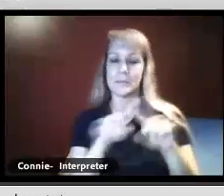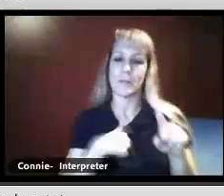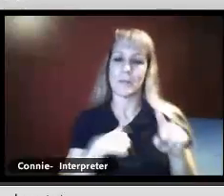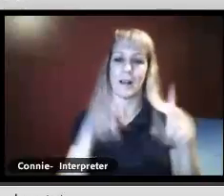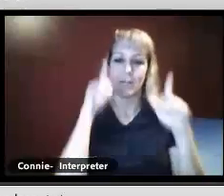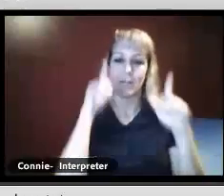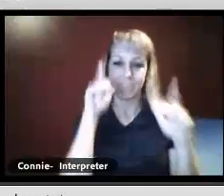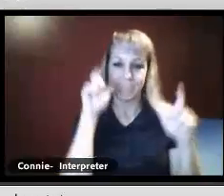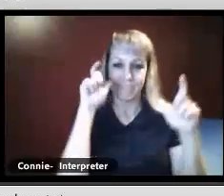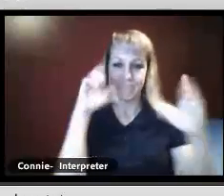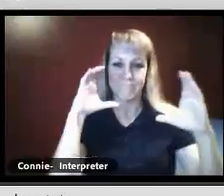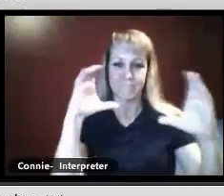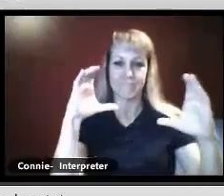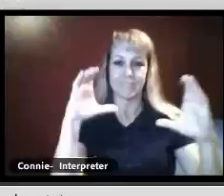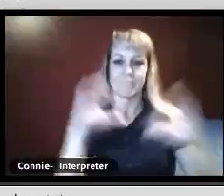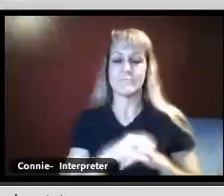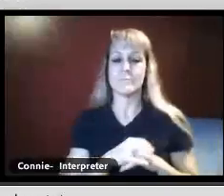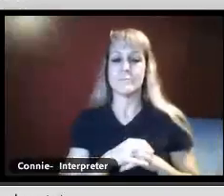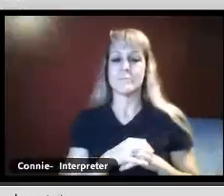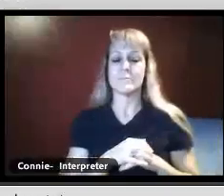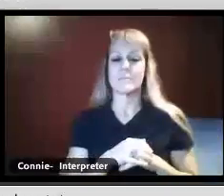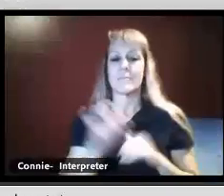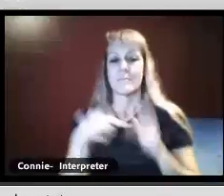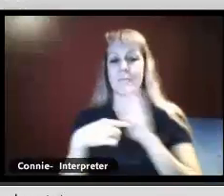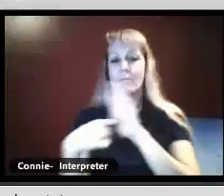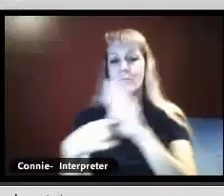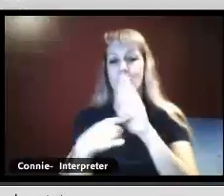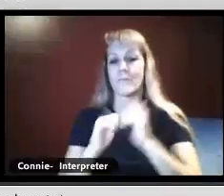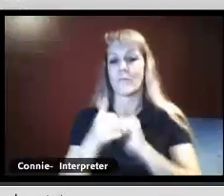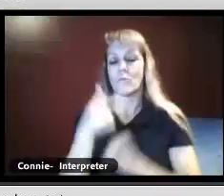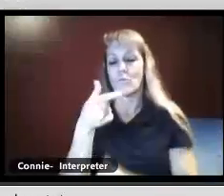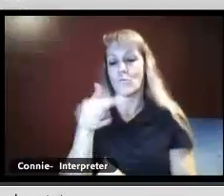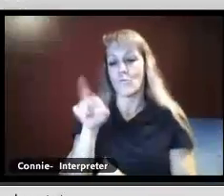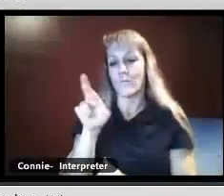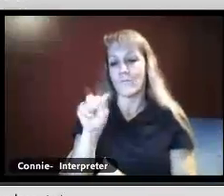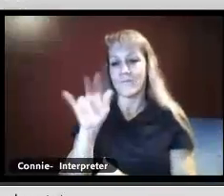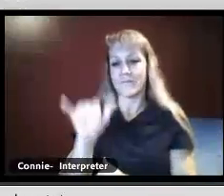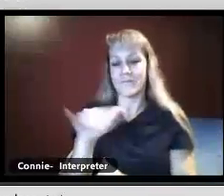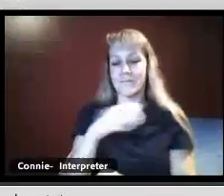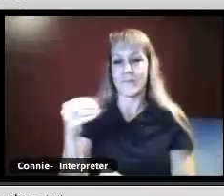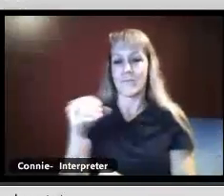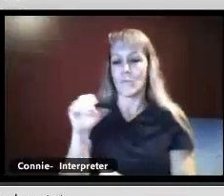image illustrating how gravity and orbits work.